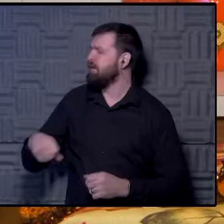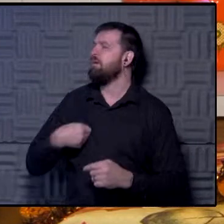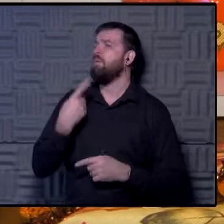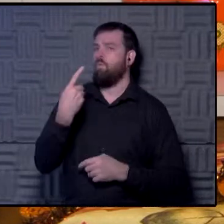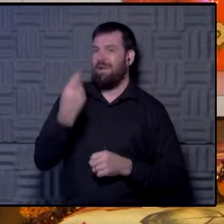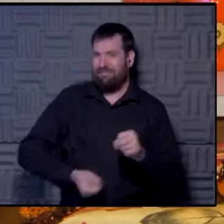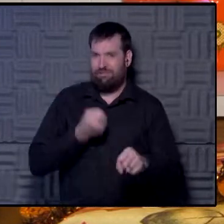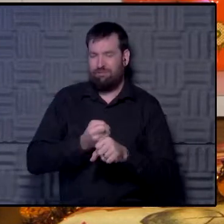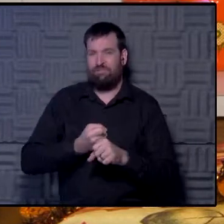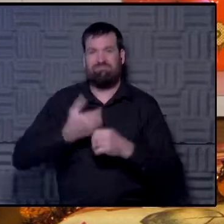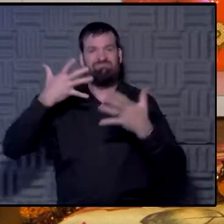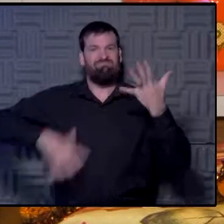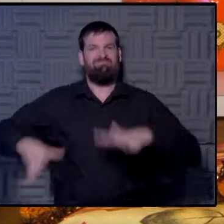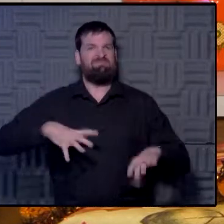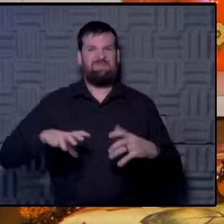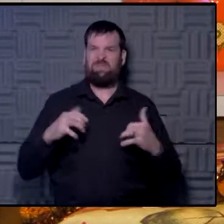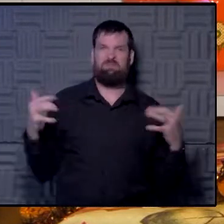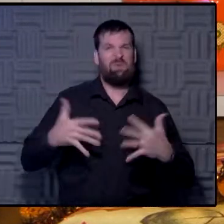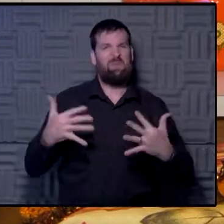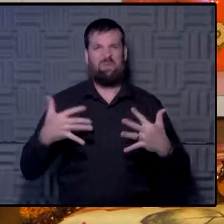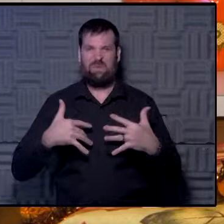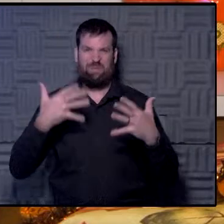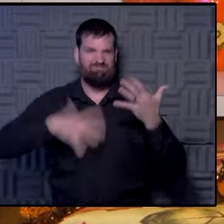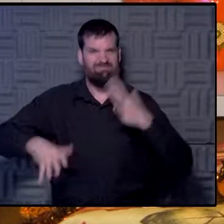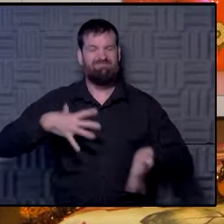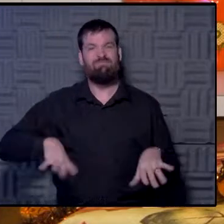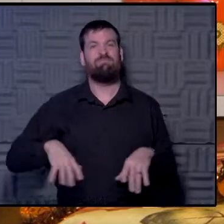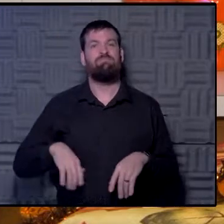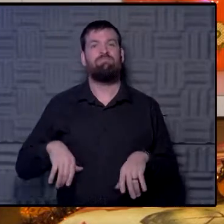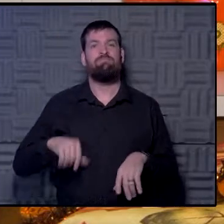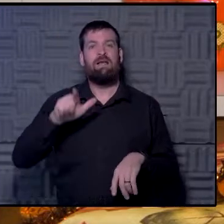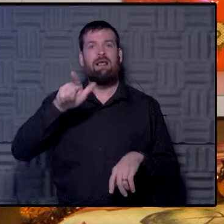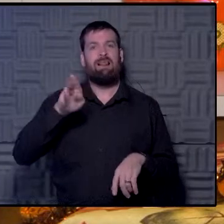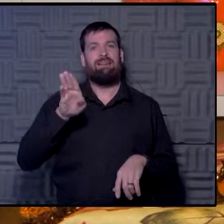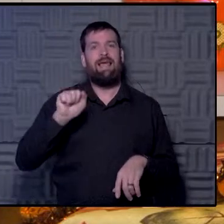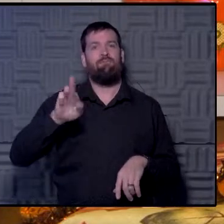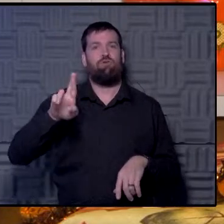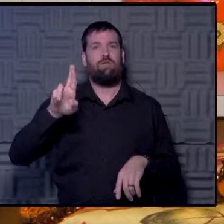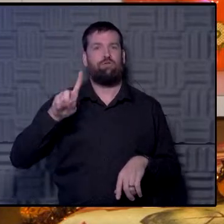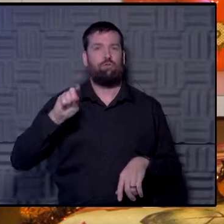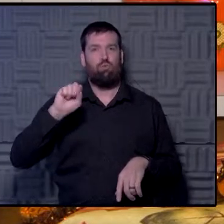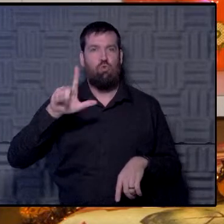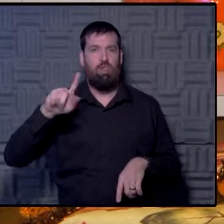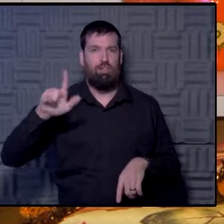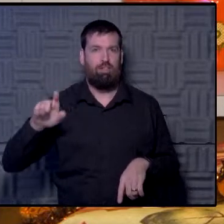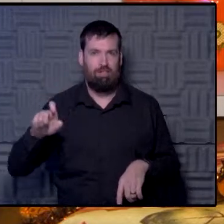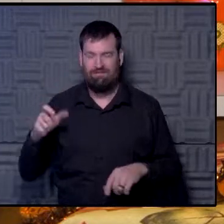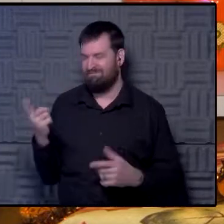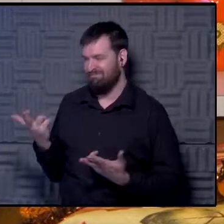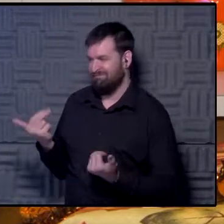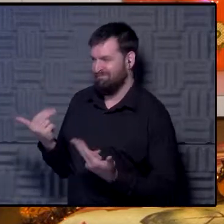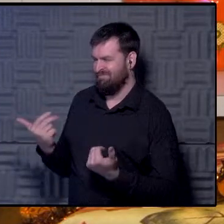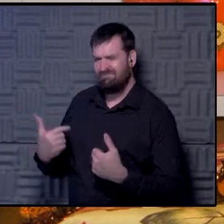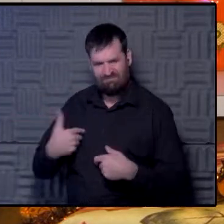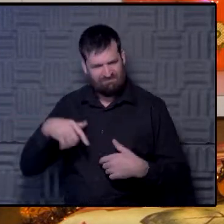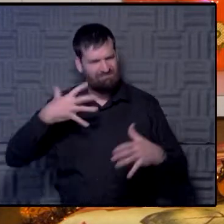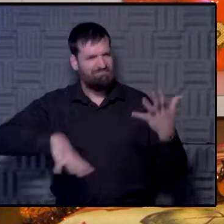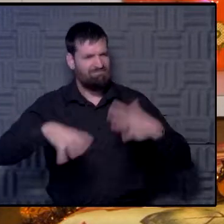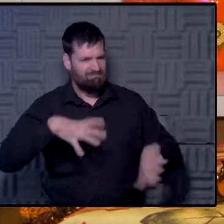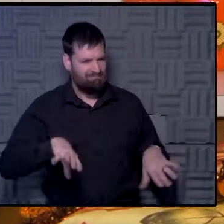I went as something really spooky. A labradoodle. Oh, hey. I dressed up as